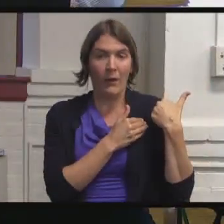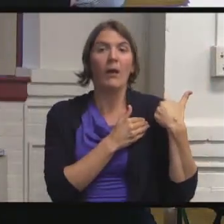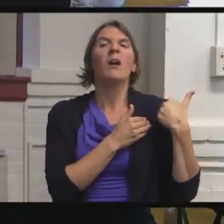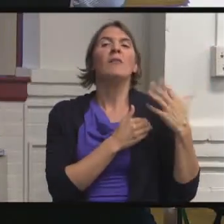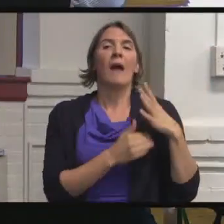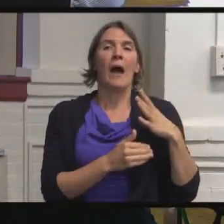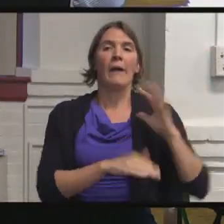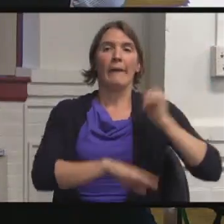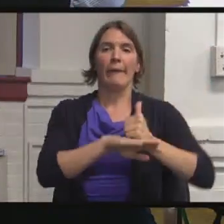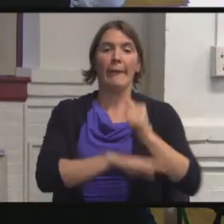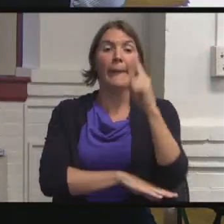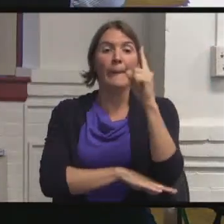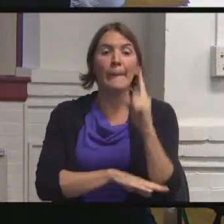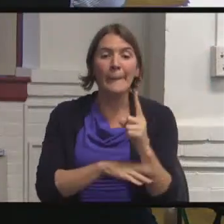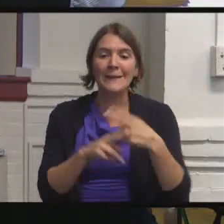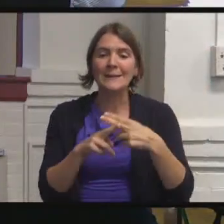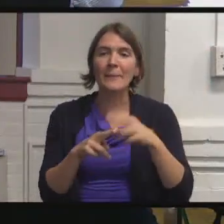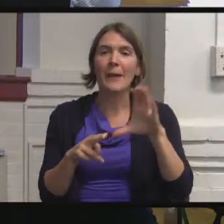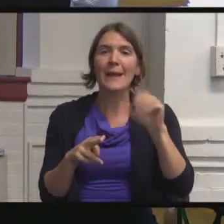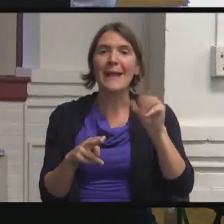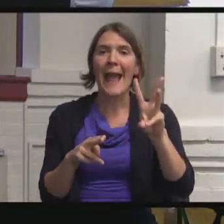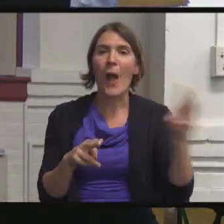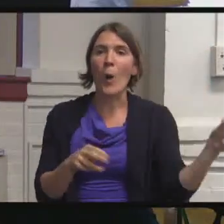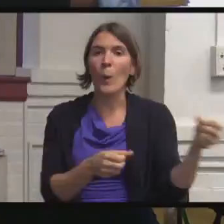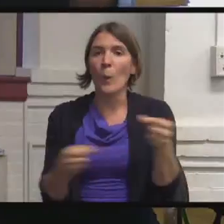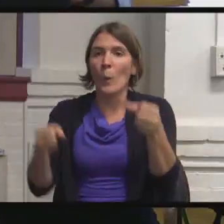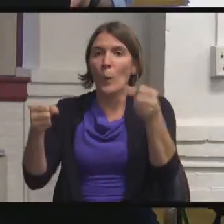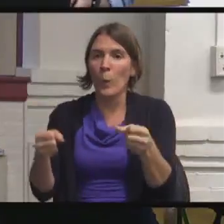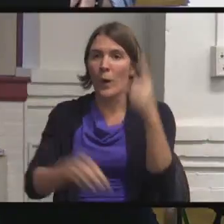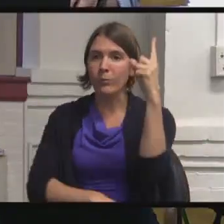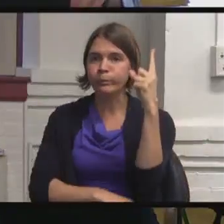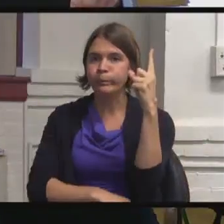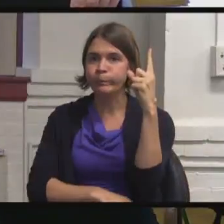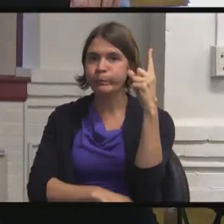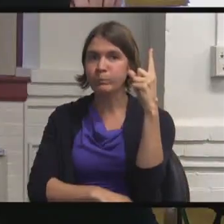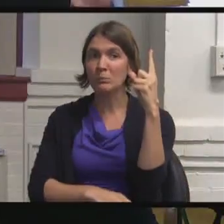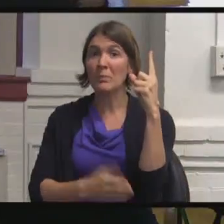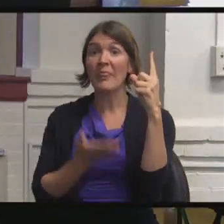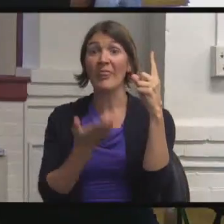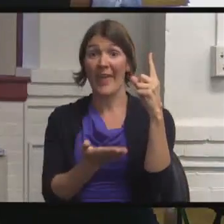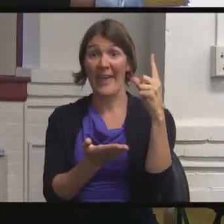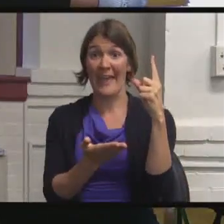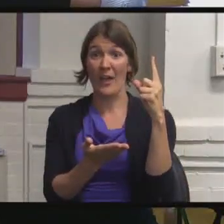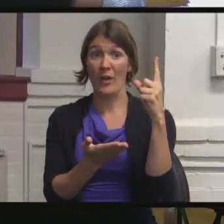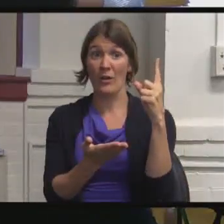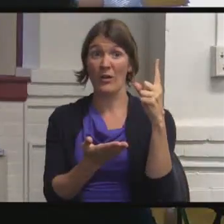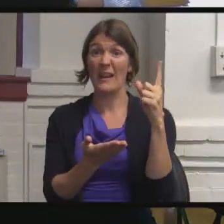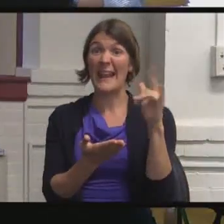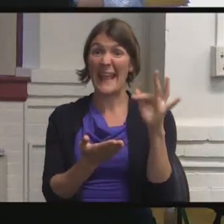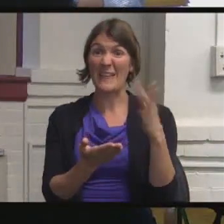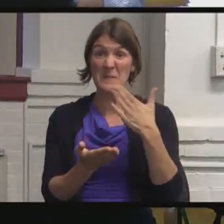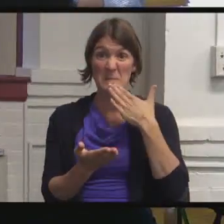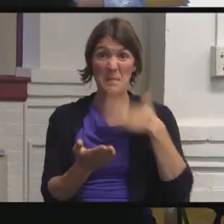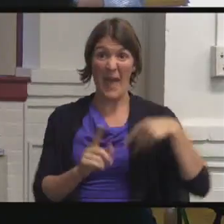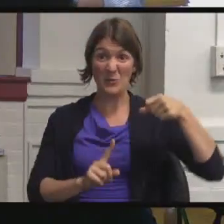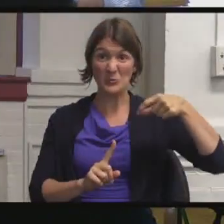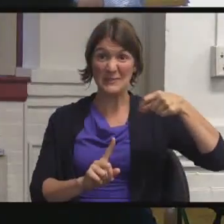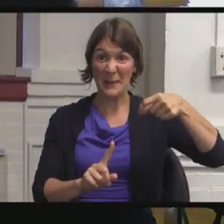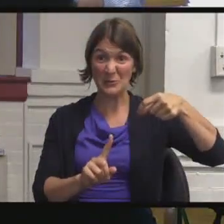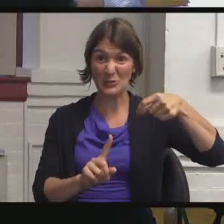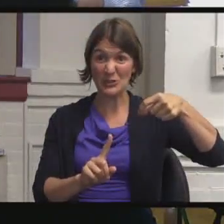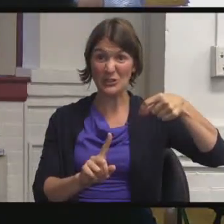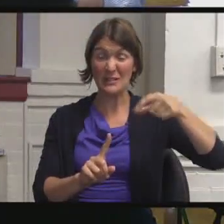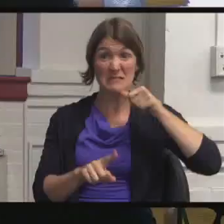the Brattleboro Development Corporation property, which is that when it's generally known that an area has poor cell service and